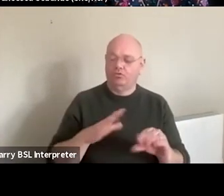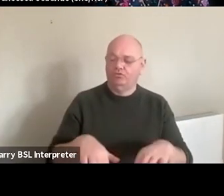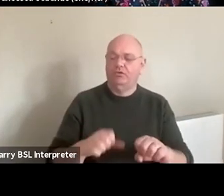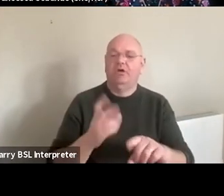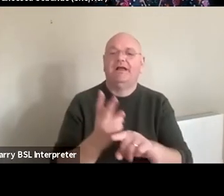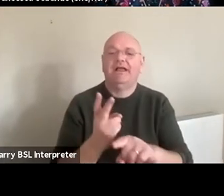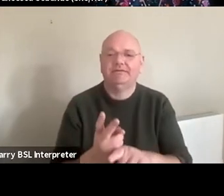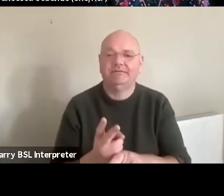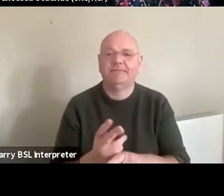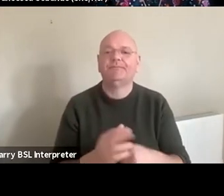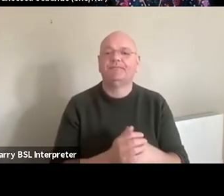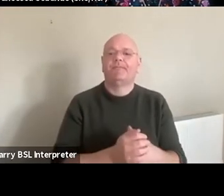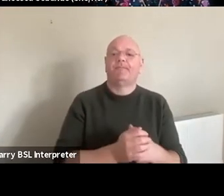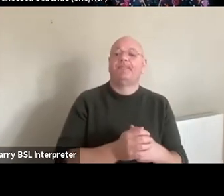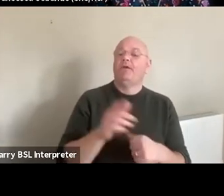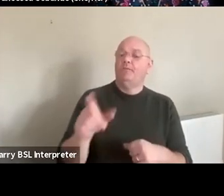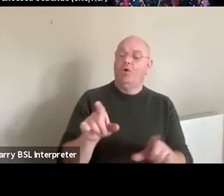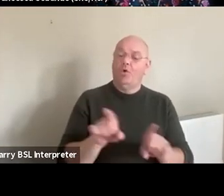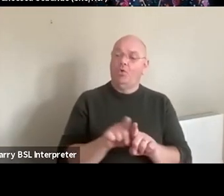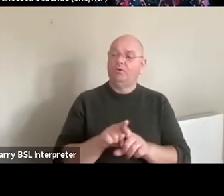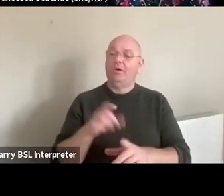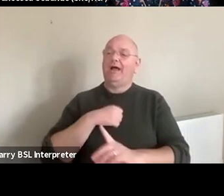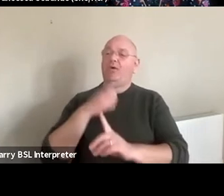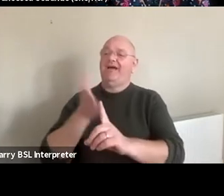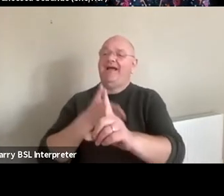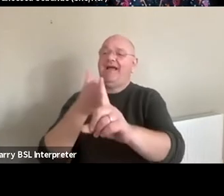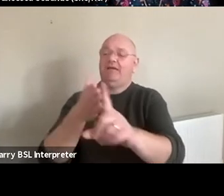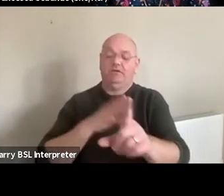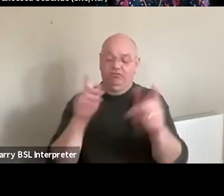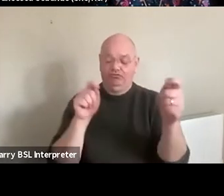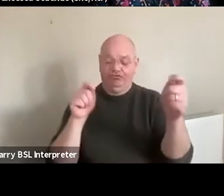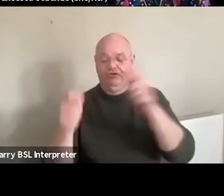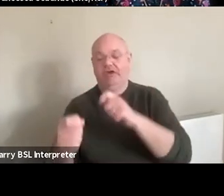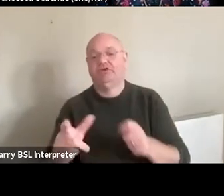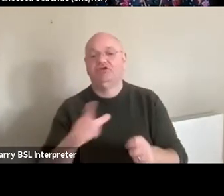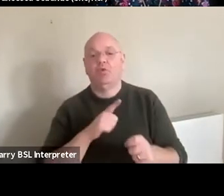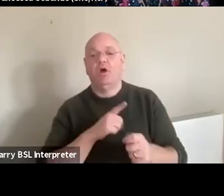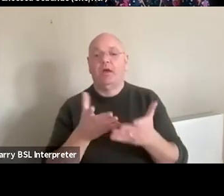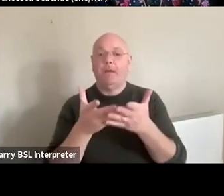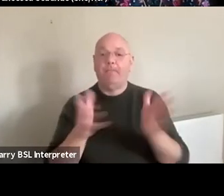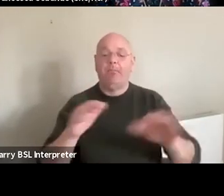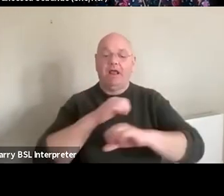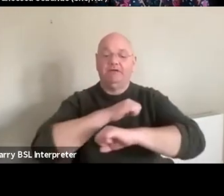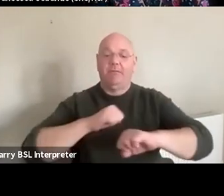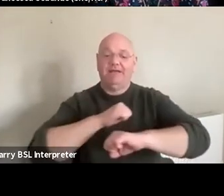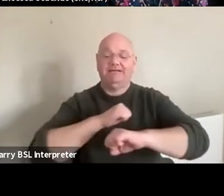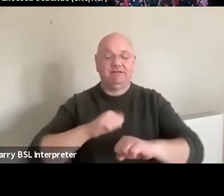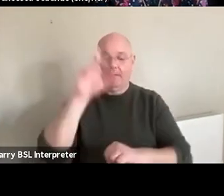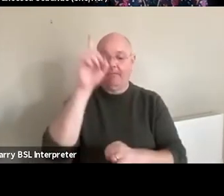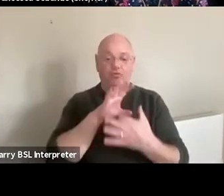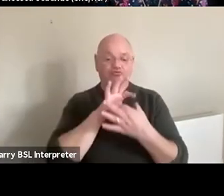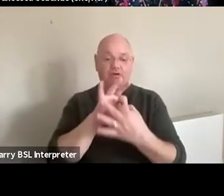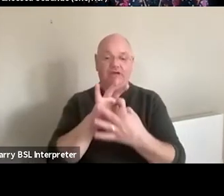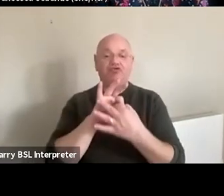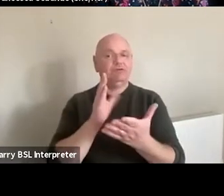our trajectory had to change, obviously, because our relationship to public spaces has changed, you know,